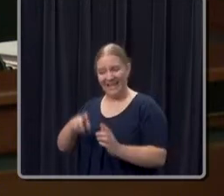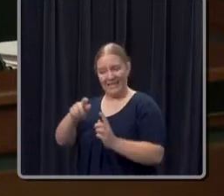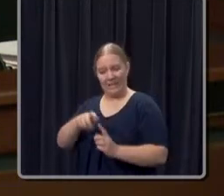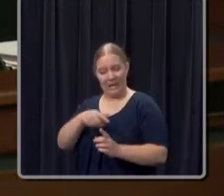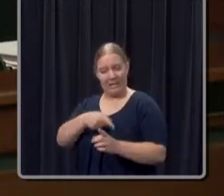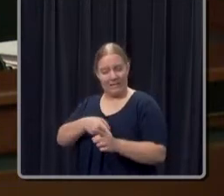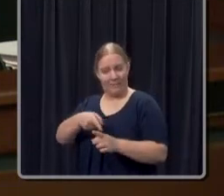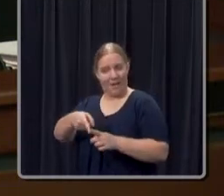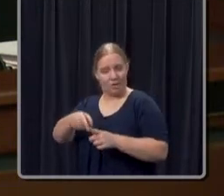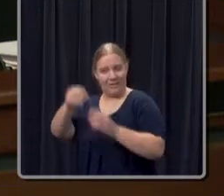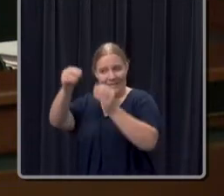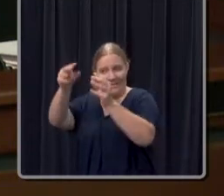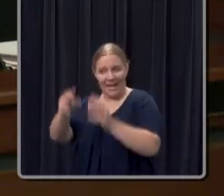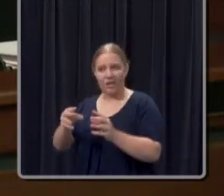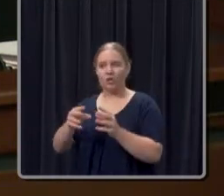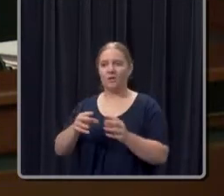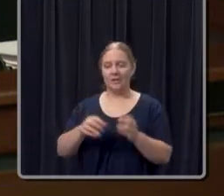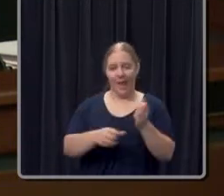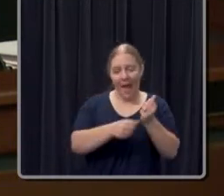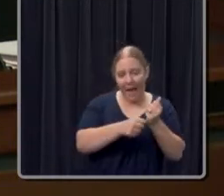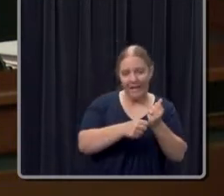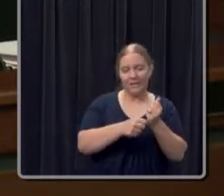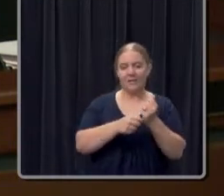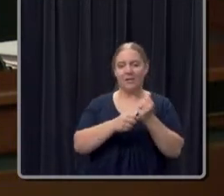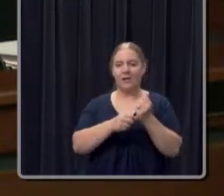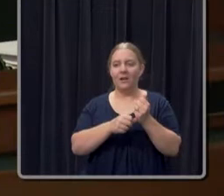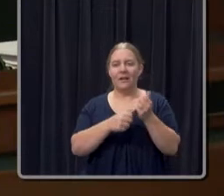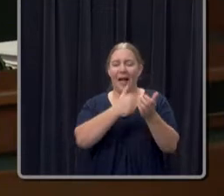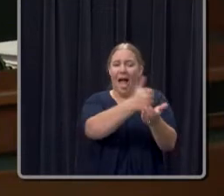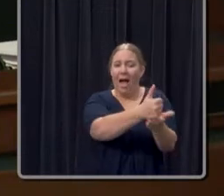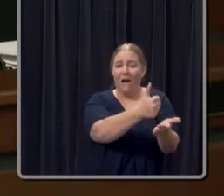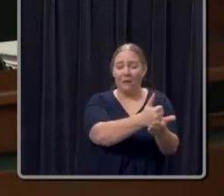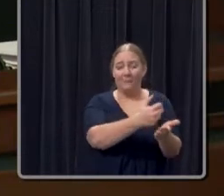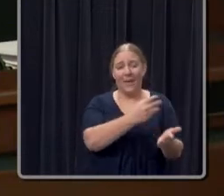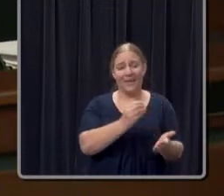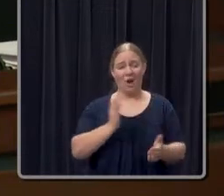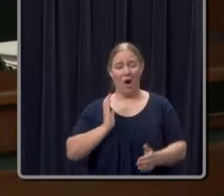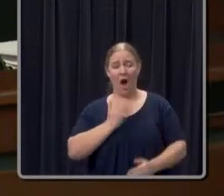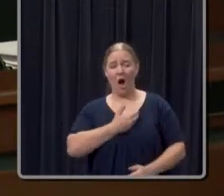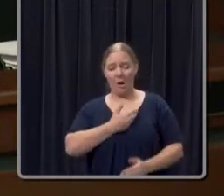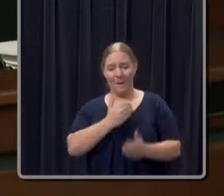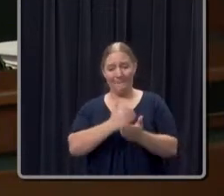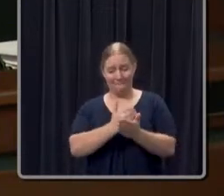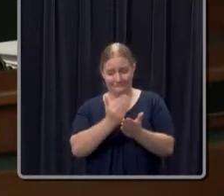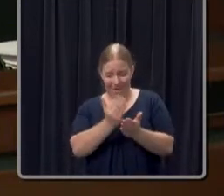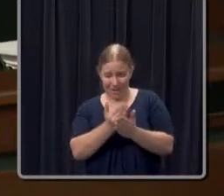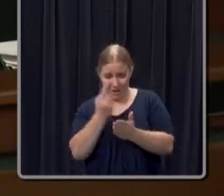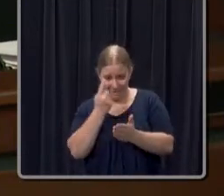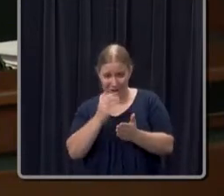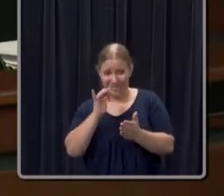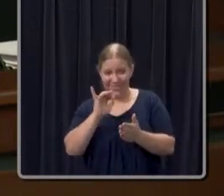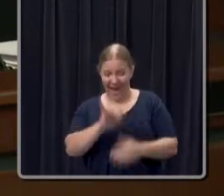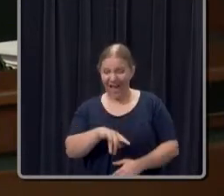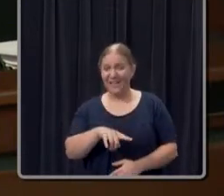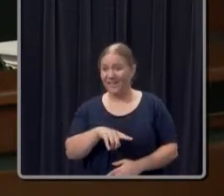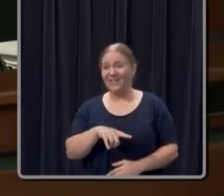specialists, teachers, aides, and help. And our budget of that is